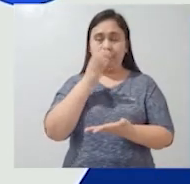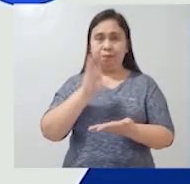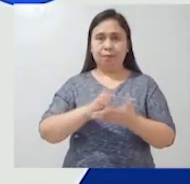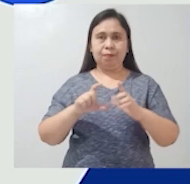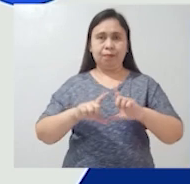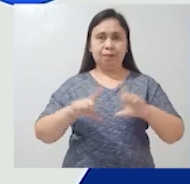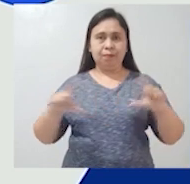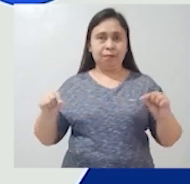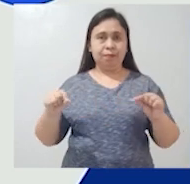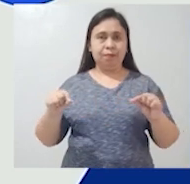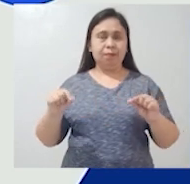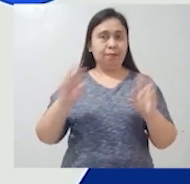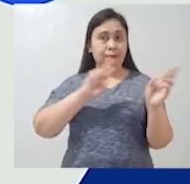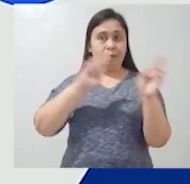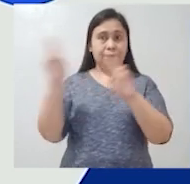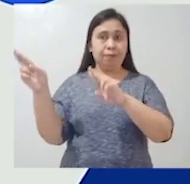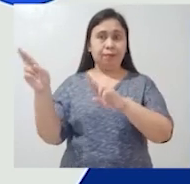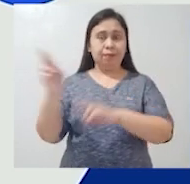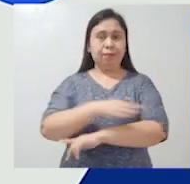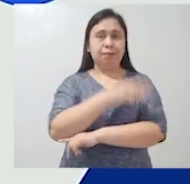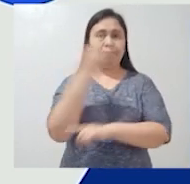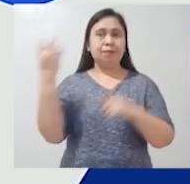ready, Fernandino teens?